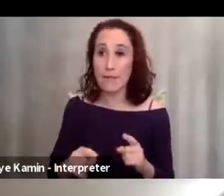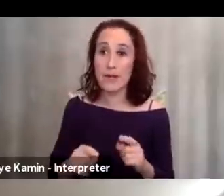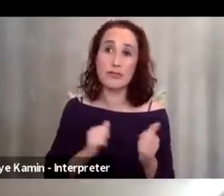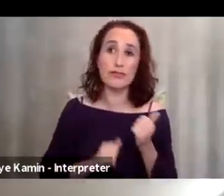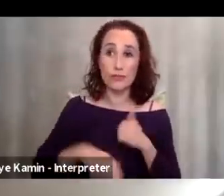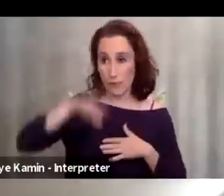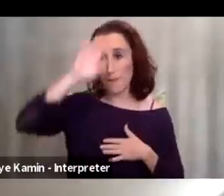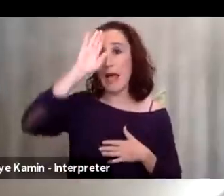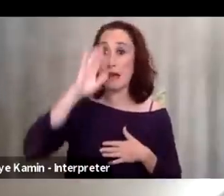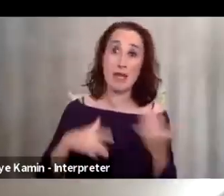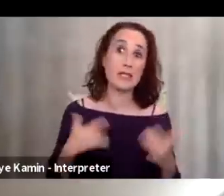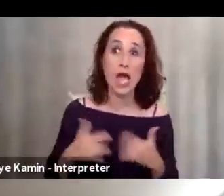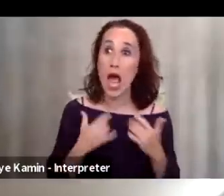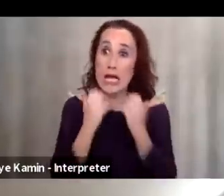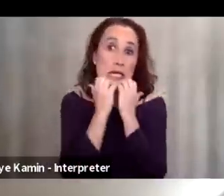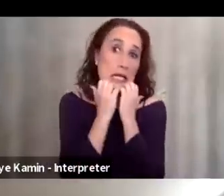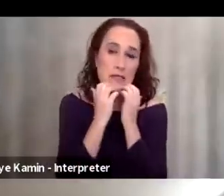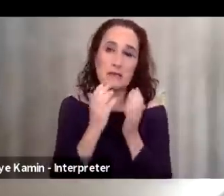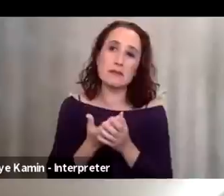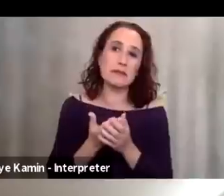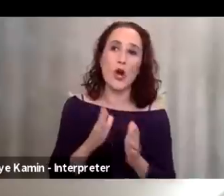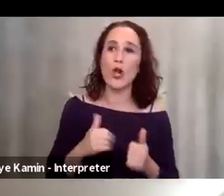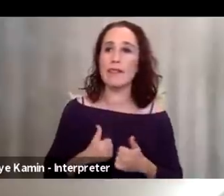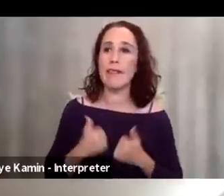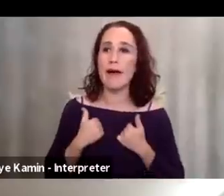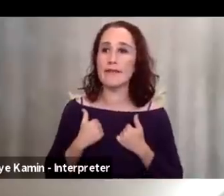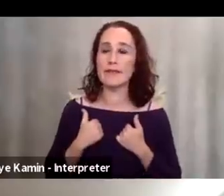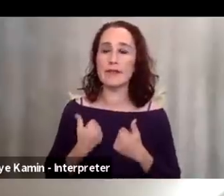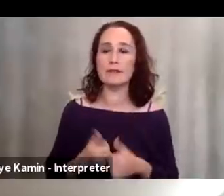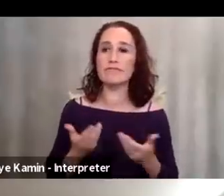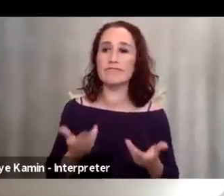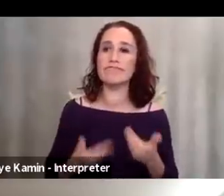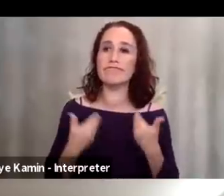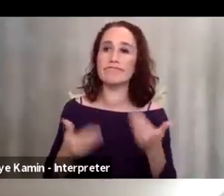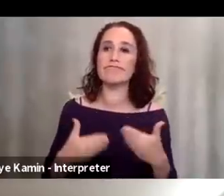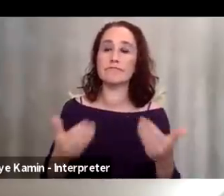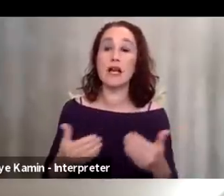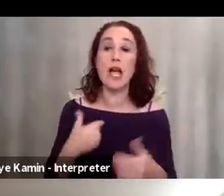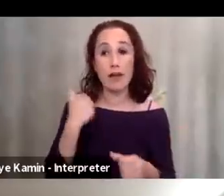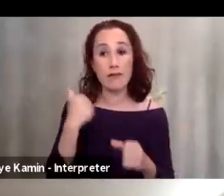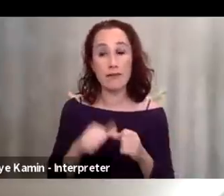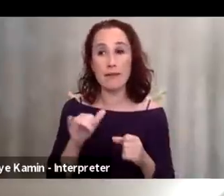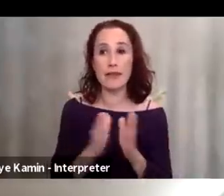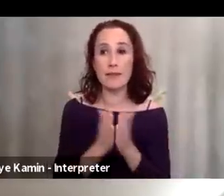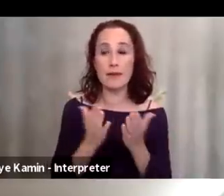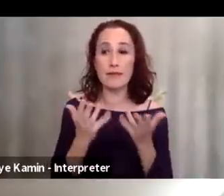and suspenseful or cliffhangers. It's just her life. And I remember I just finished that book and I opened it back up and I